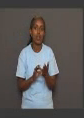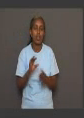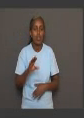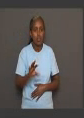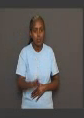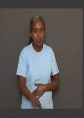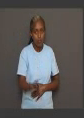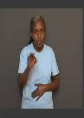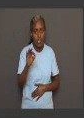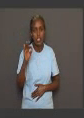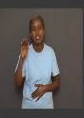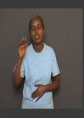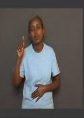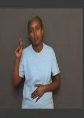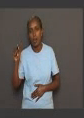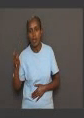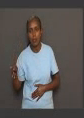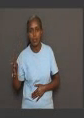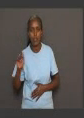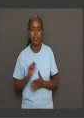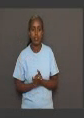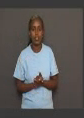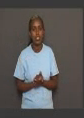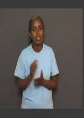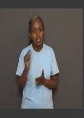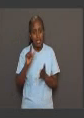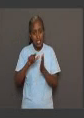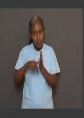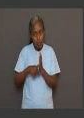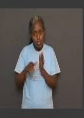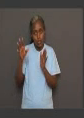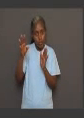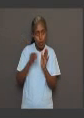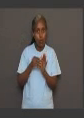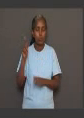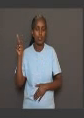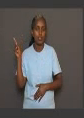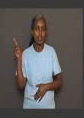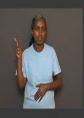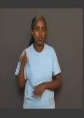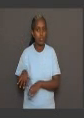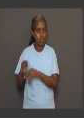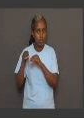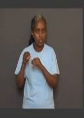find prime P. Take a moment to copy these down, students.